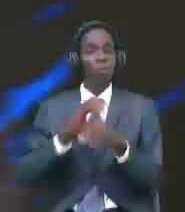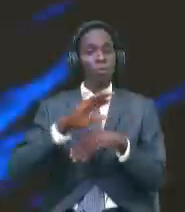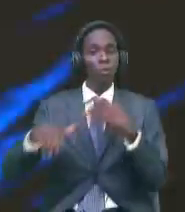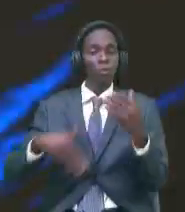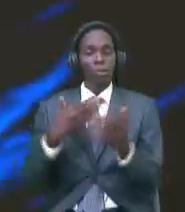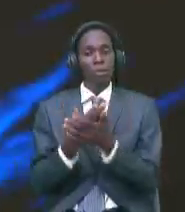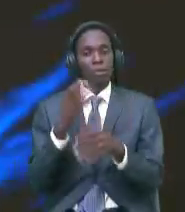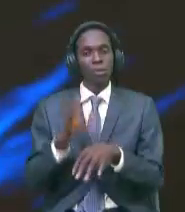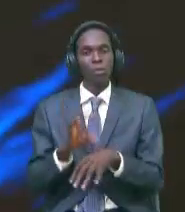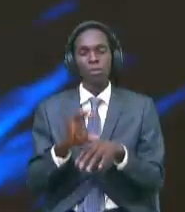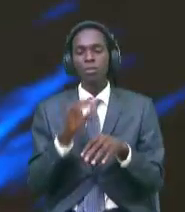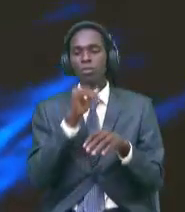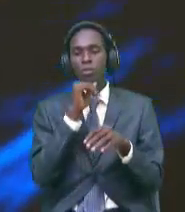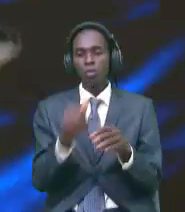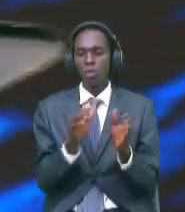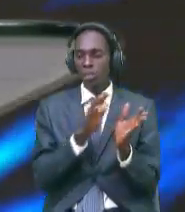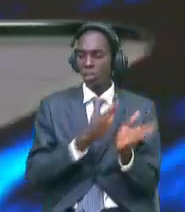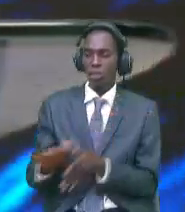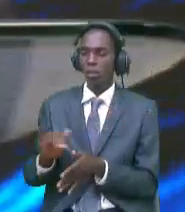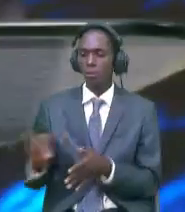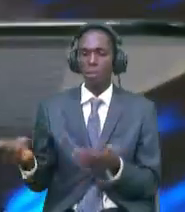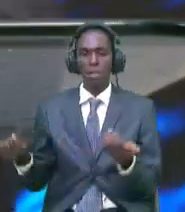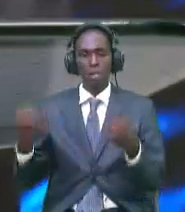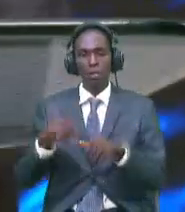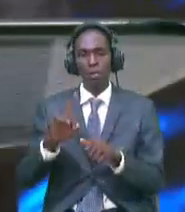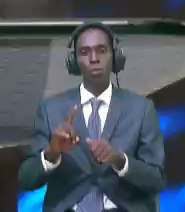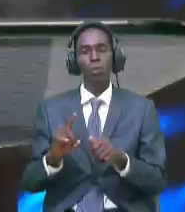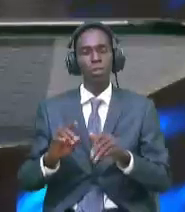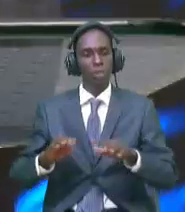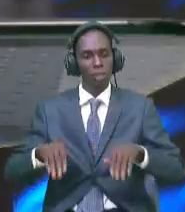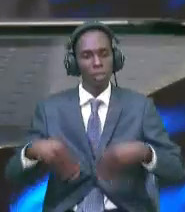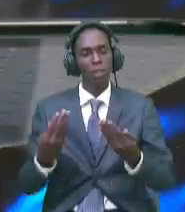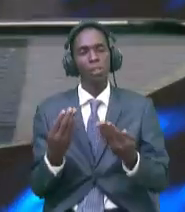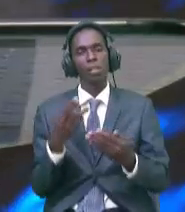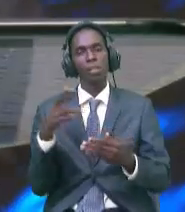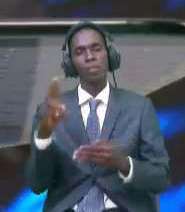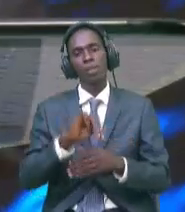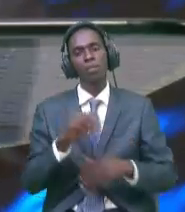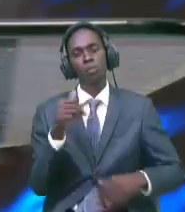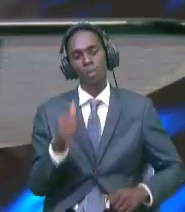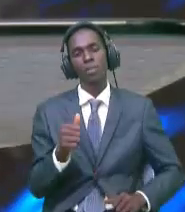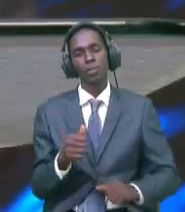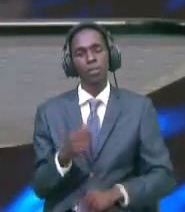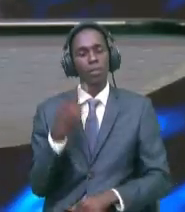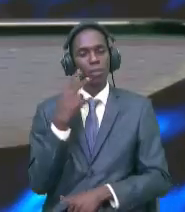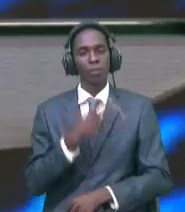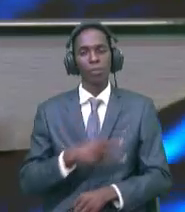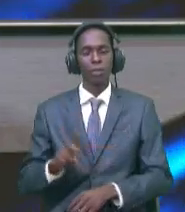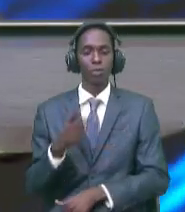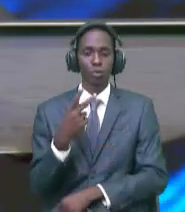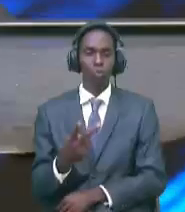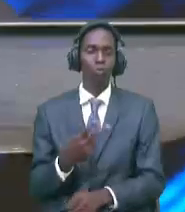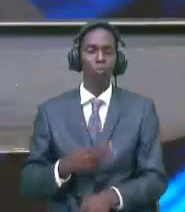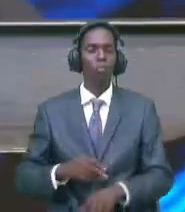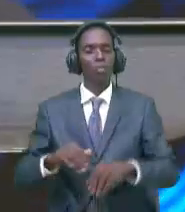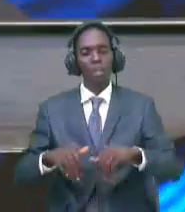not sparing anyone, they gave of themselves. Look at verse 2. In verse 2, it says how